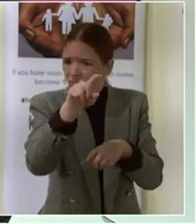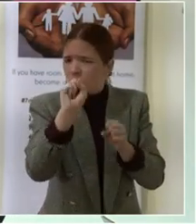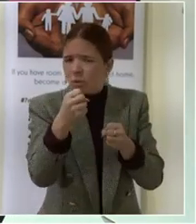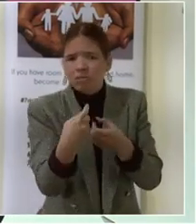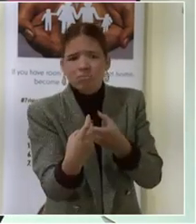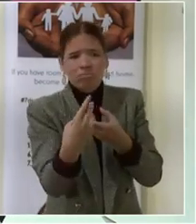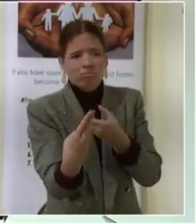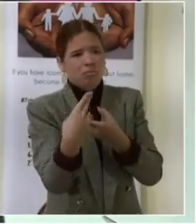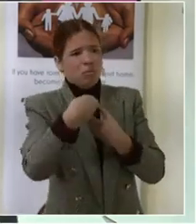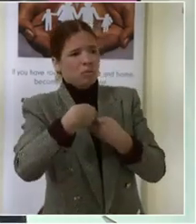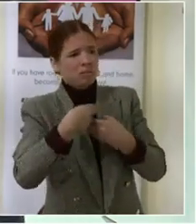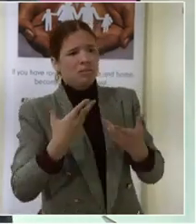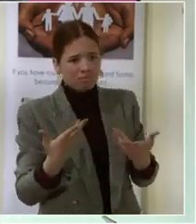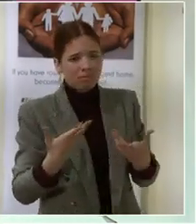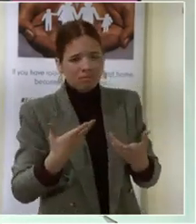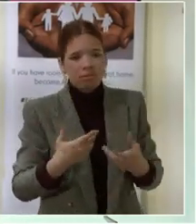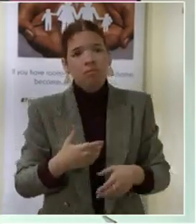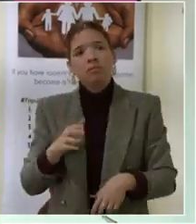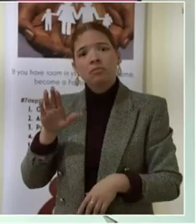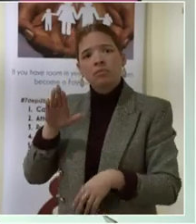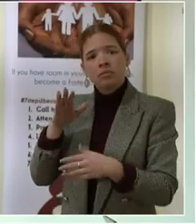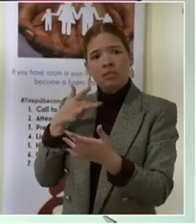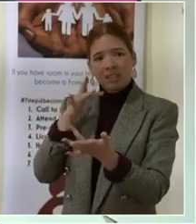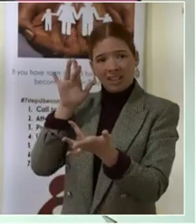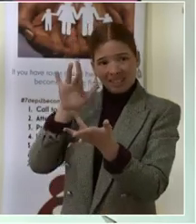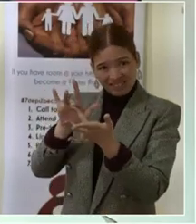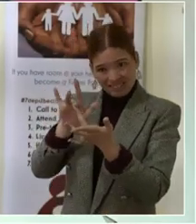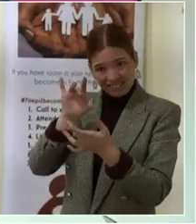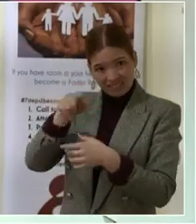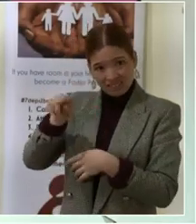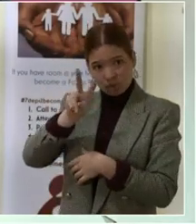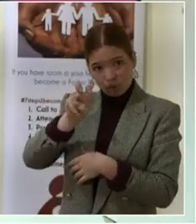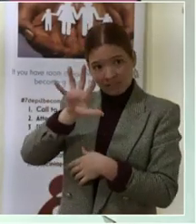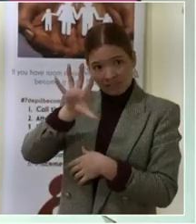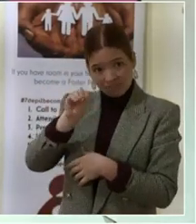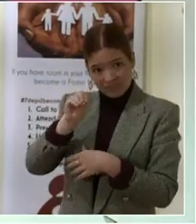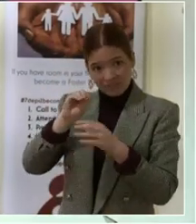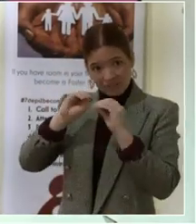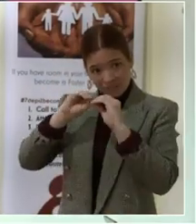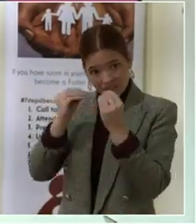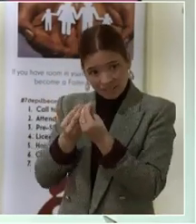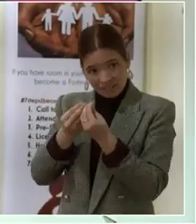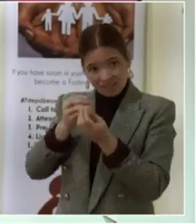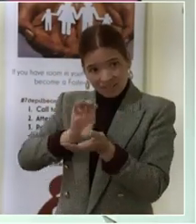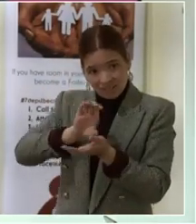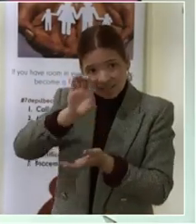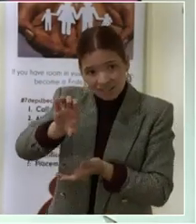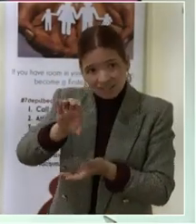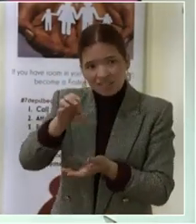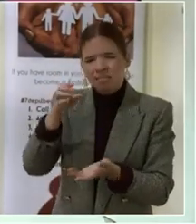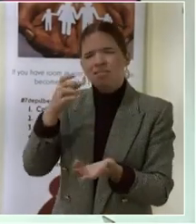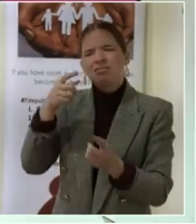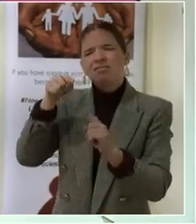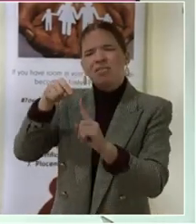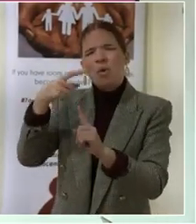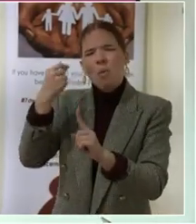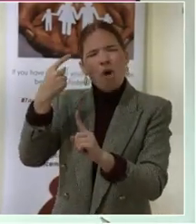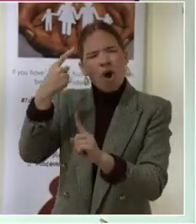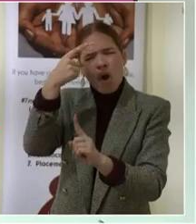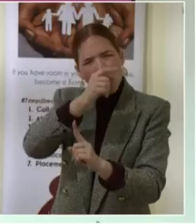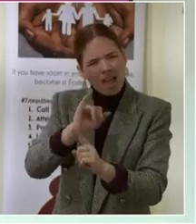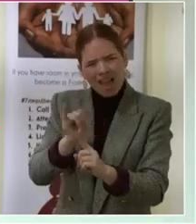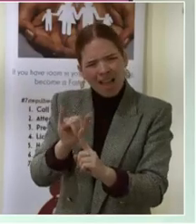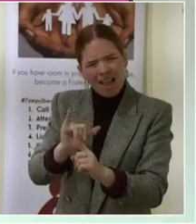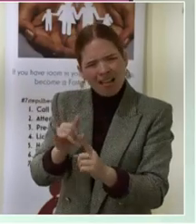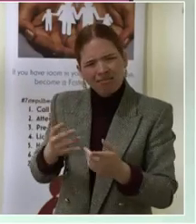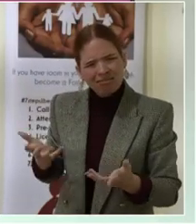Besides reaching 250 organizations and investing in that number, what does success there look like to you at the end of the day? How will